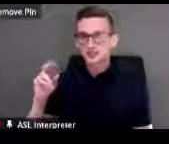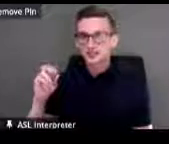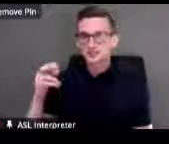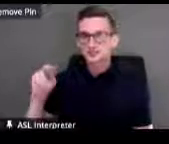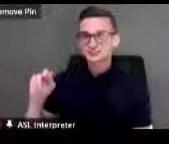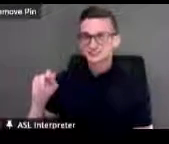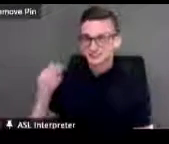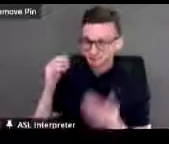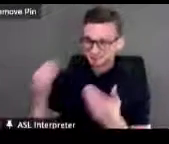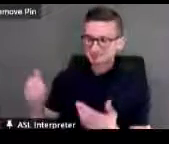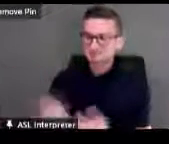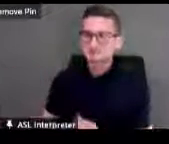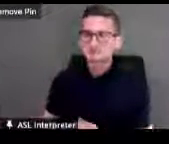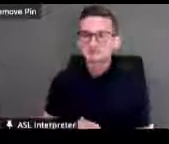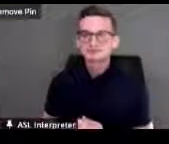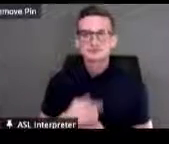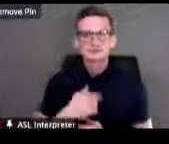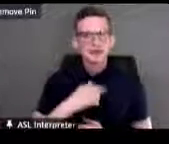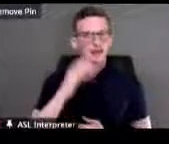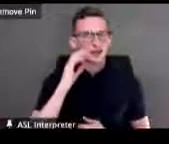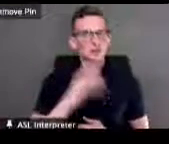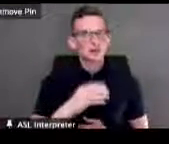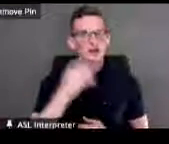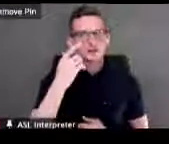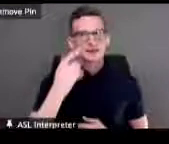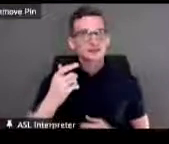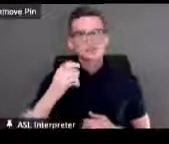I'll do one because it wasn't in California.